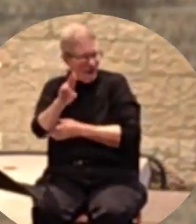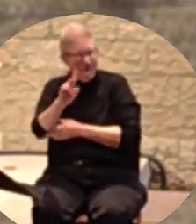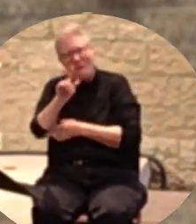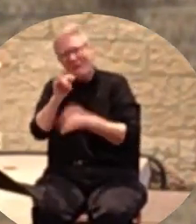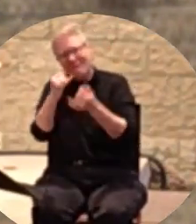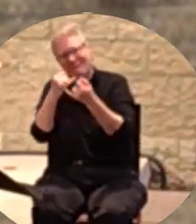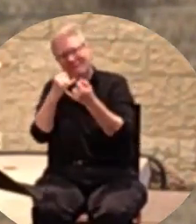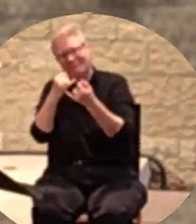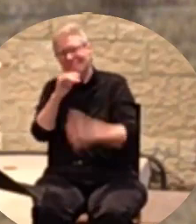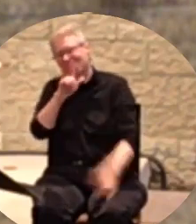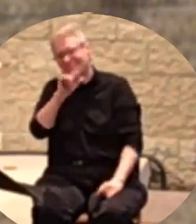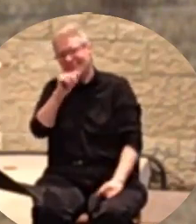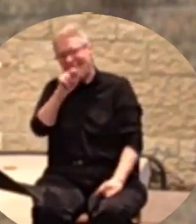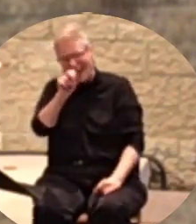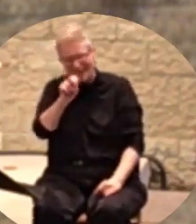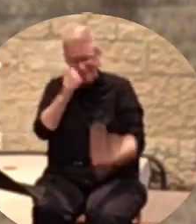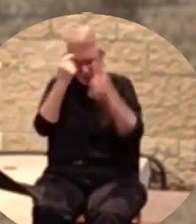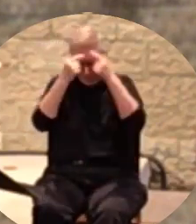Easter.